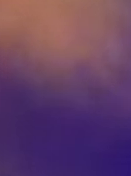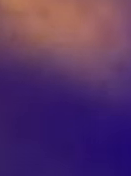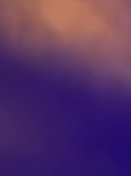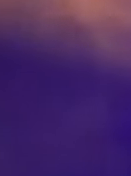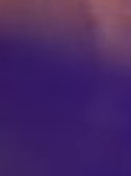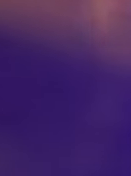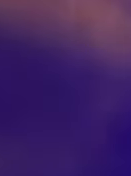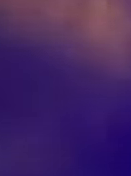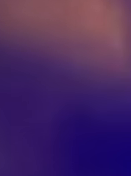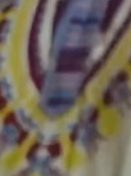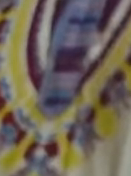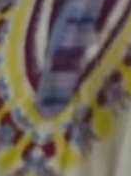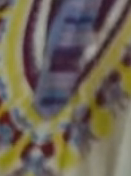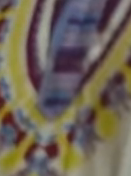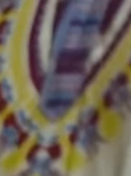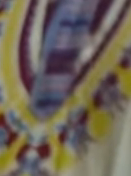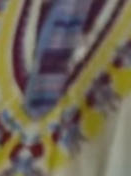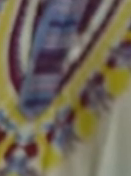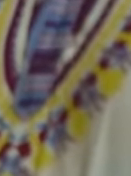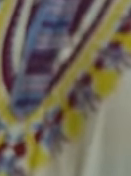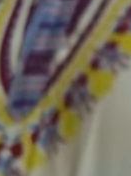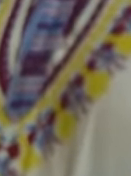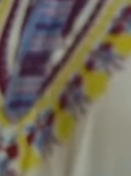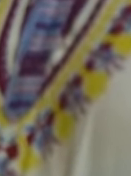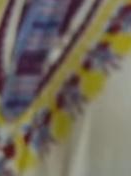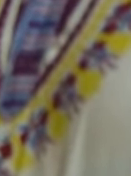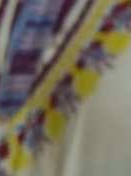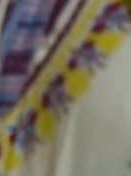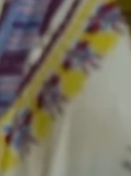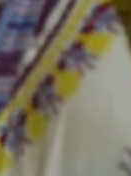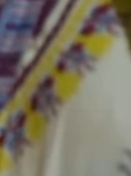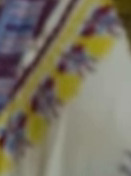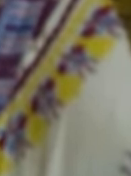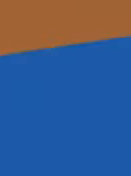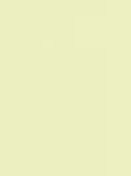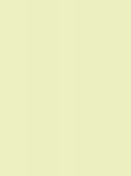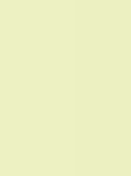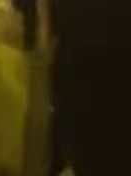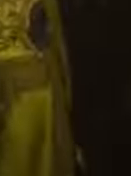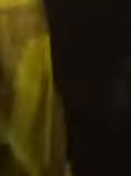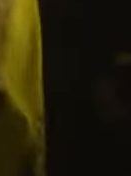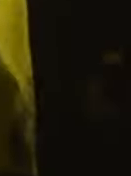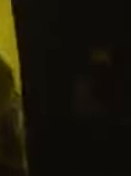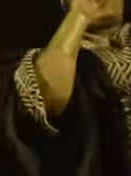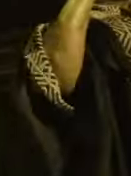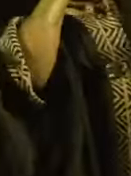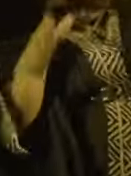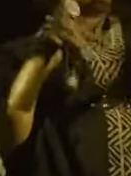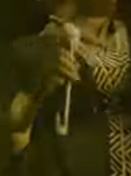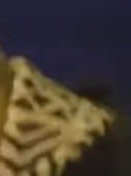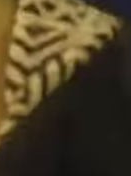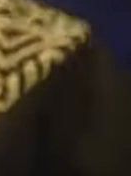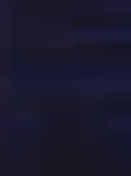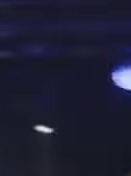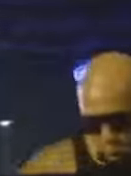It's a beautiful thing, it's a beautiful theme, and I think it should be a daily theme for Africa from here on into the future.